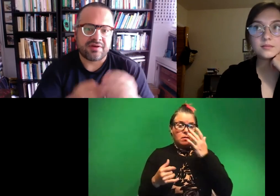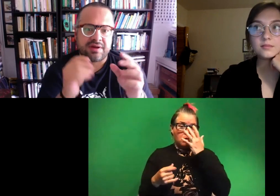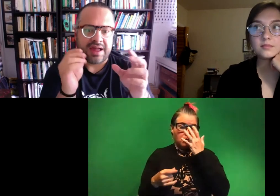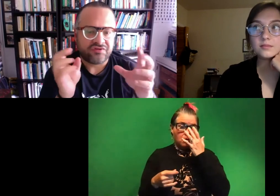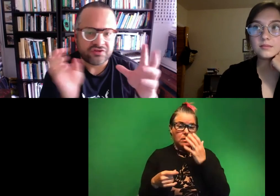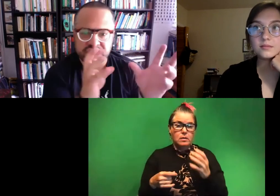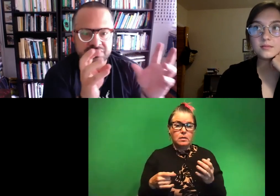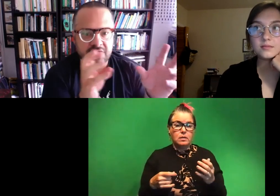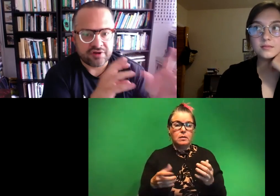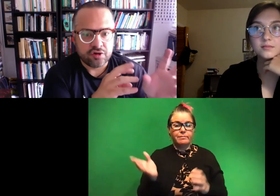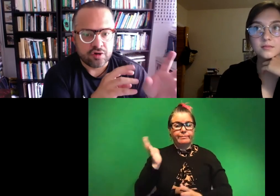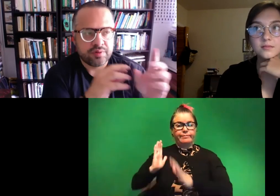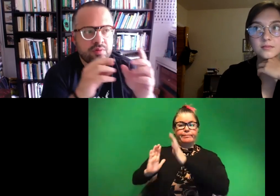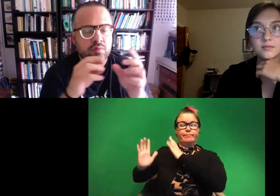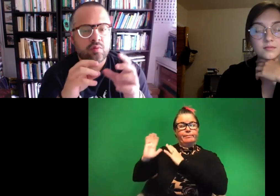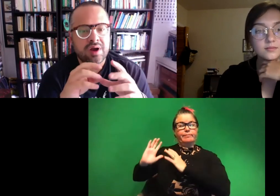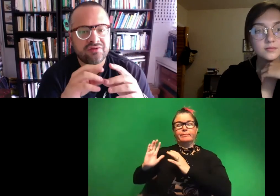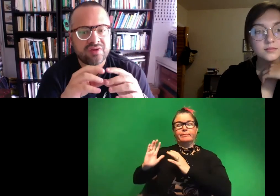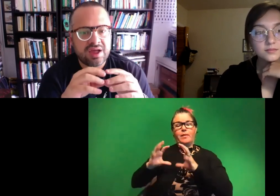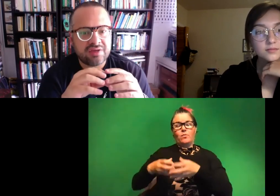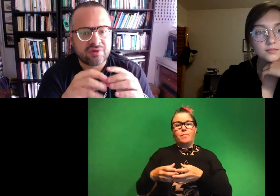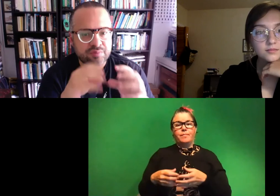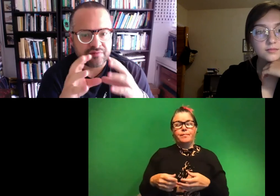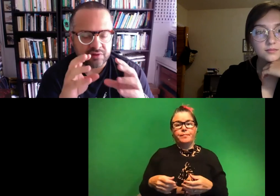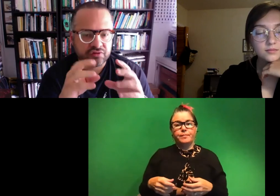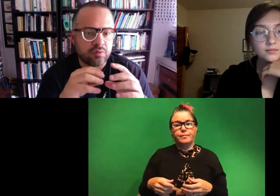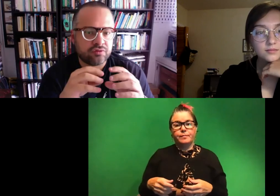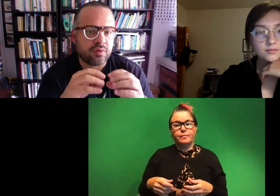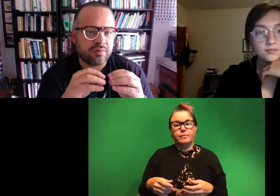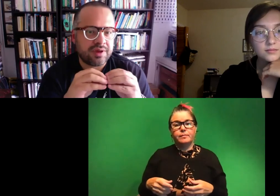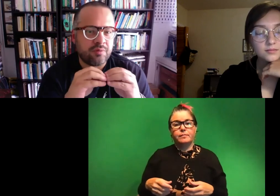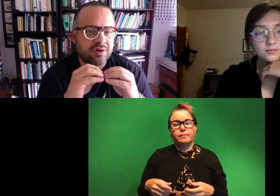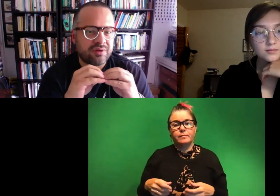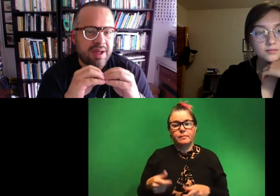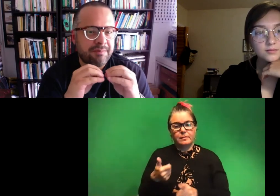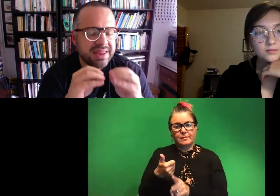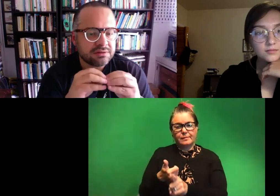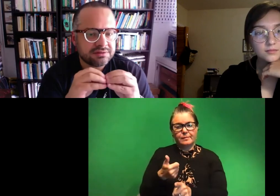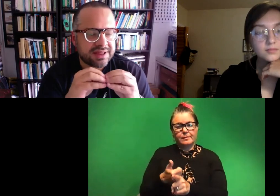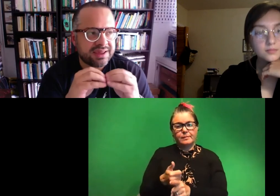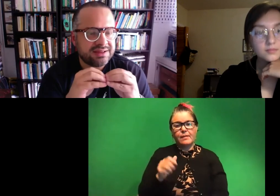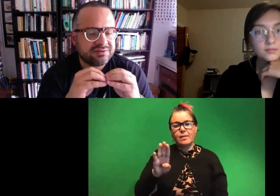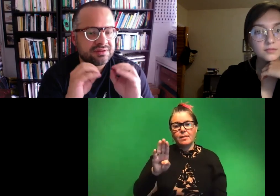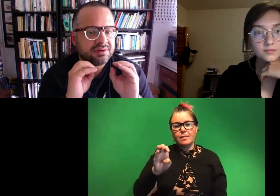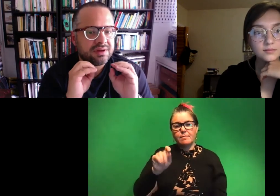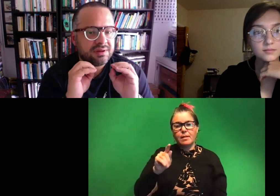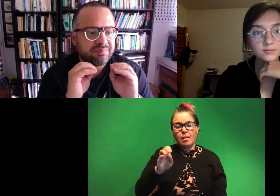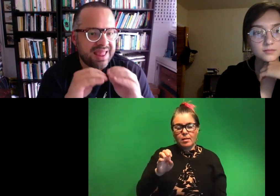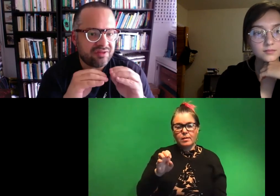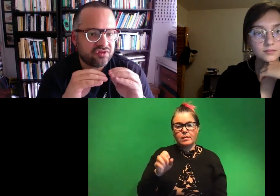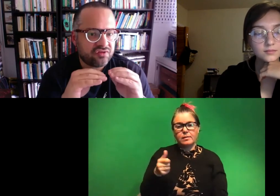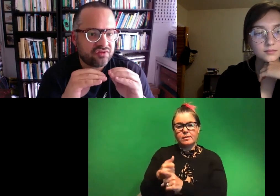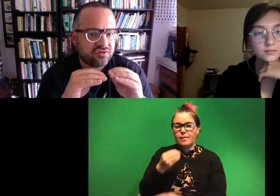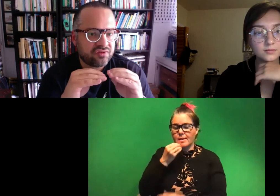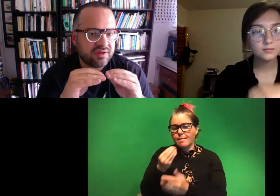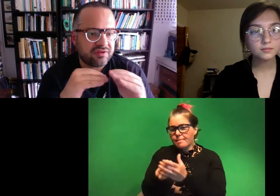the ancestor of the group was a saprophagus. So it was a beetle that eat